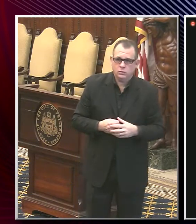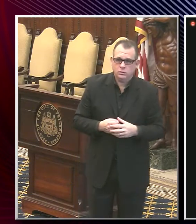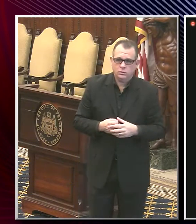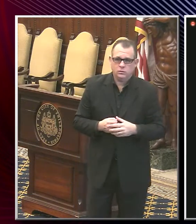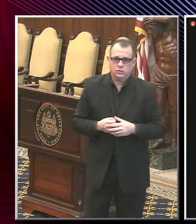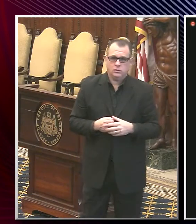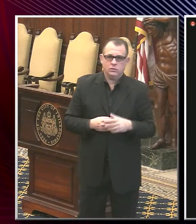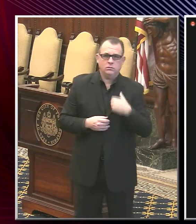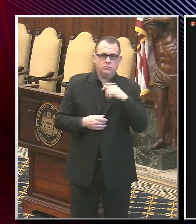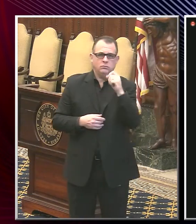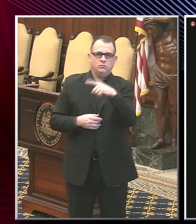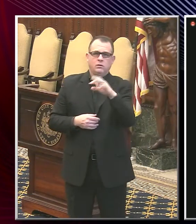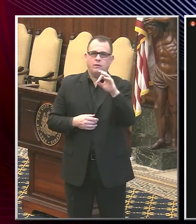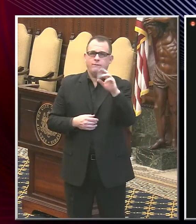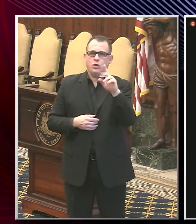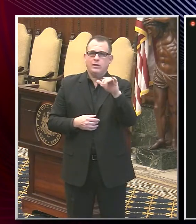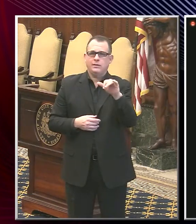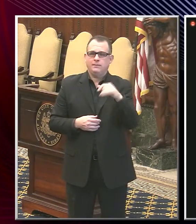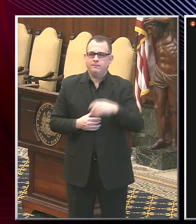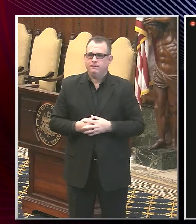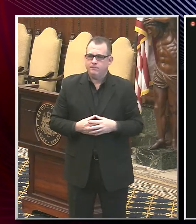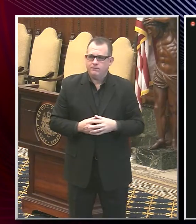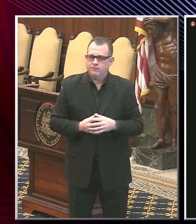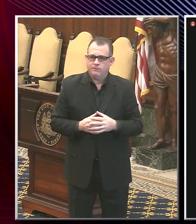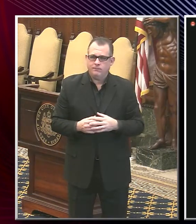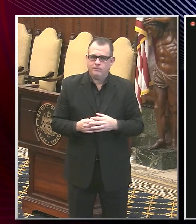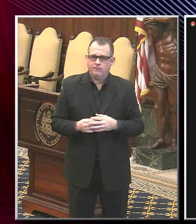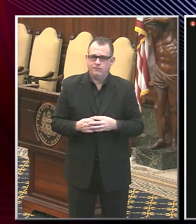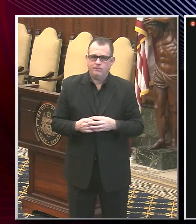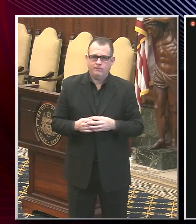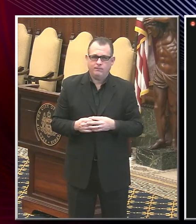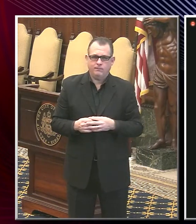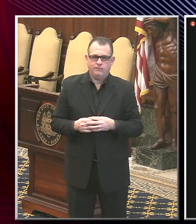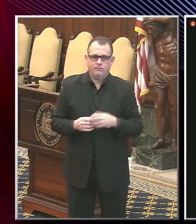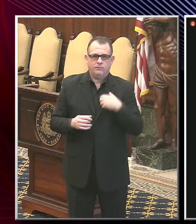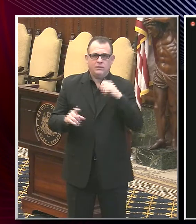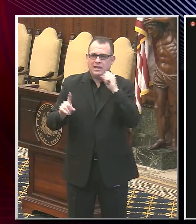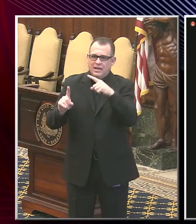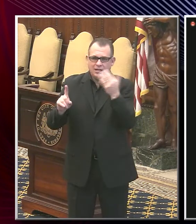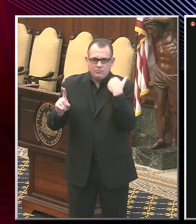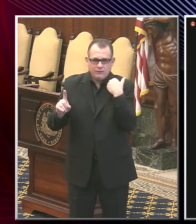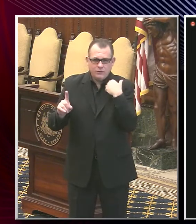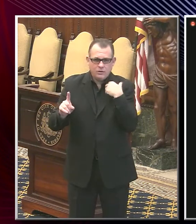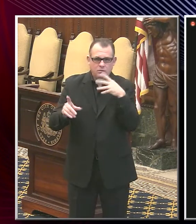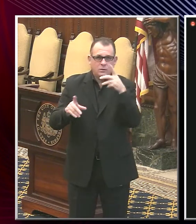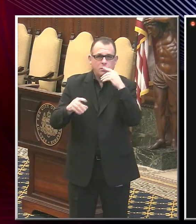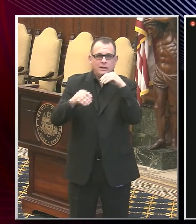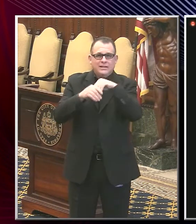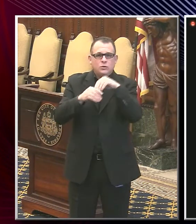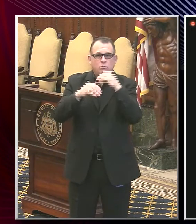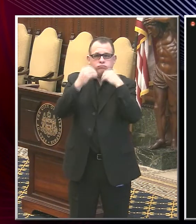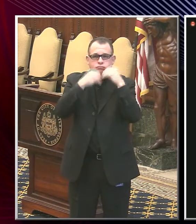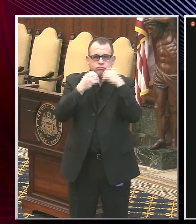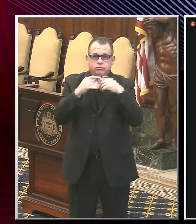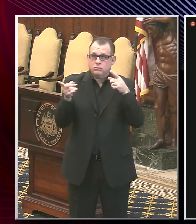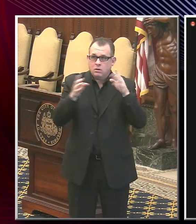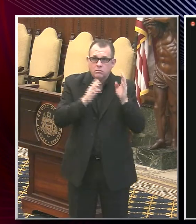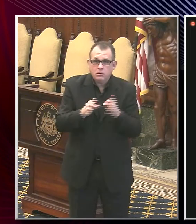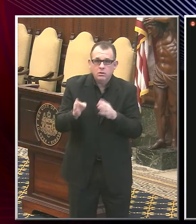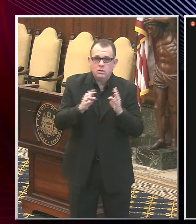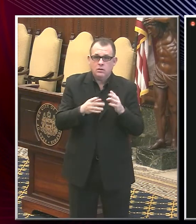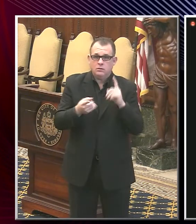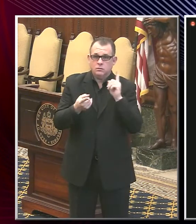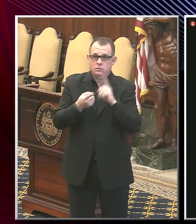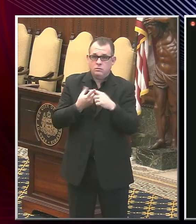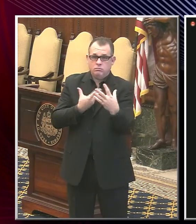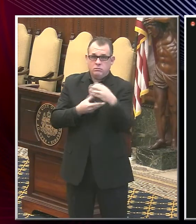Yes, thank you. This is for Dr. Farley. I know you've been asked this question previously regarding indoor dining, but are you planning